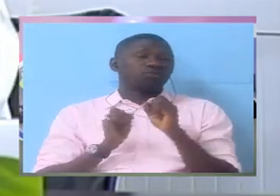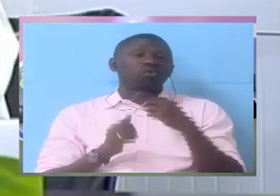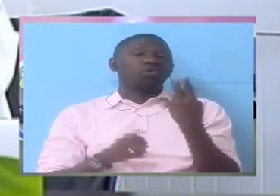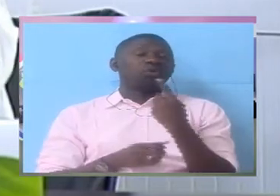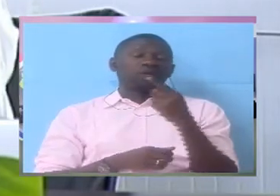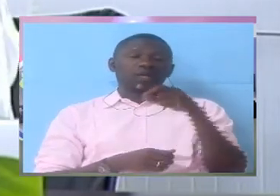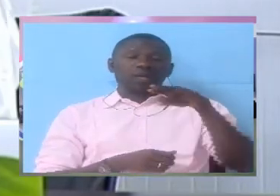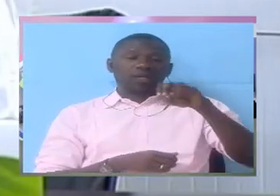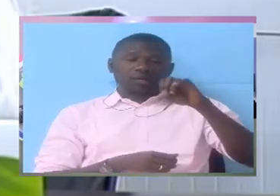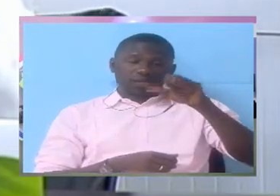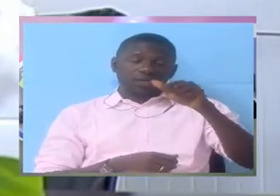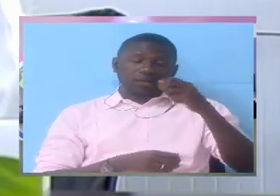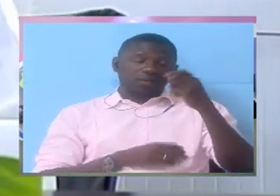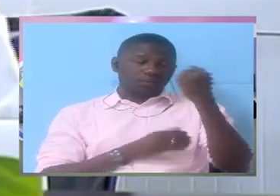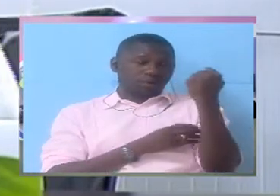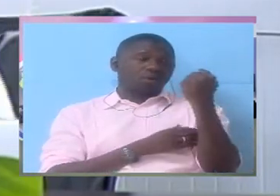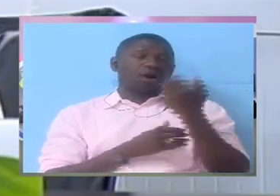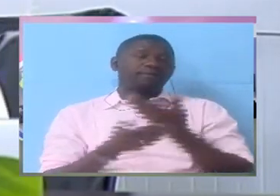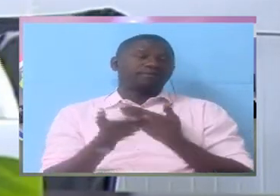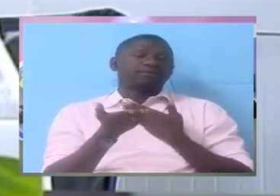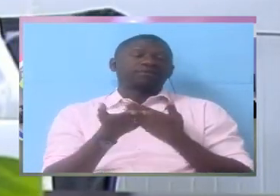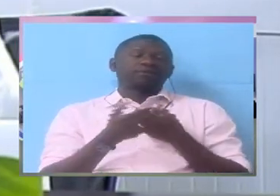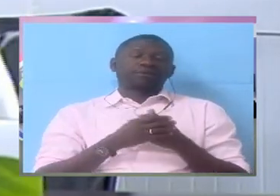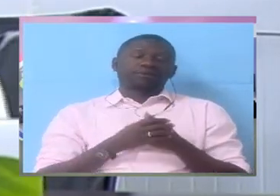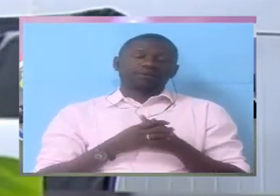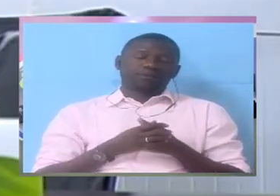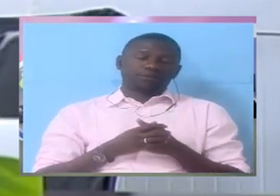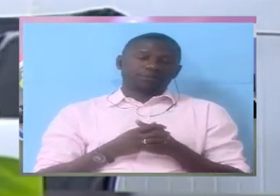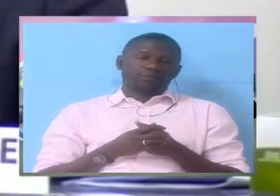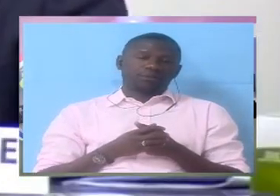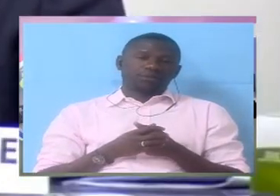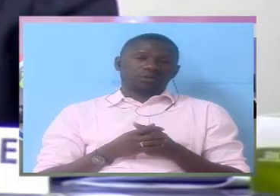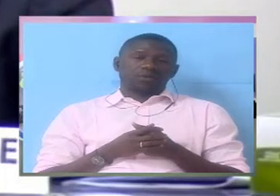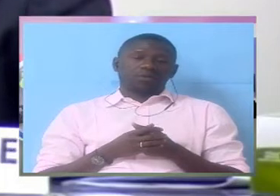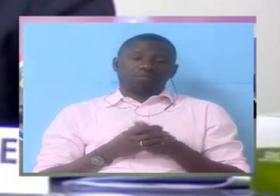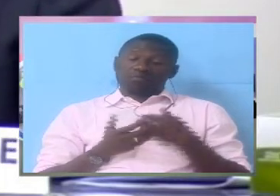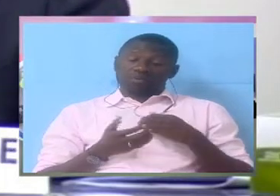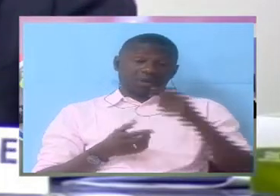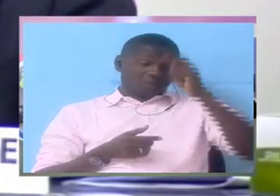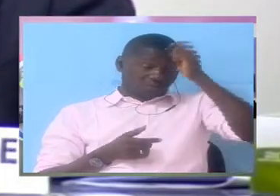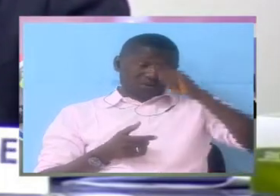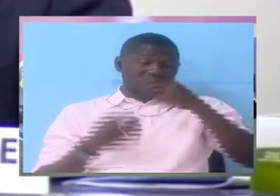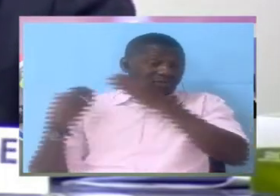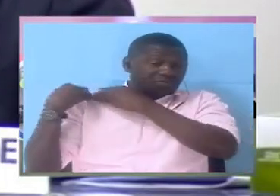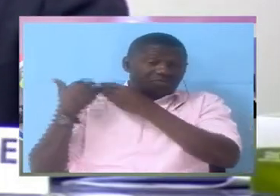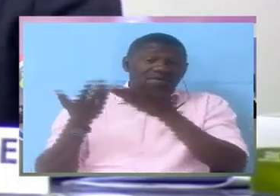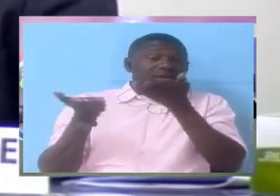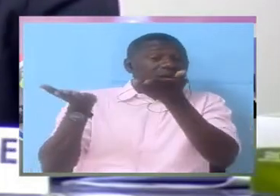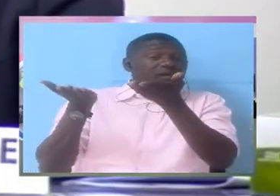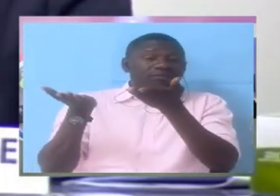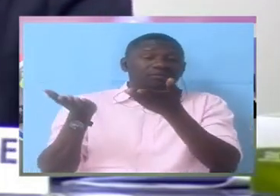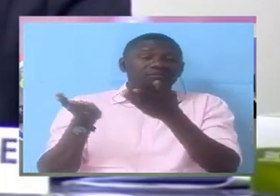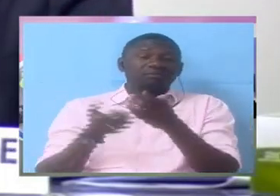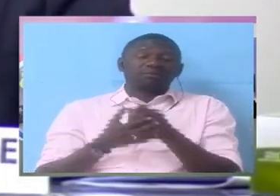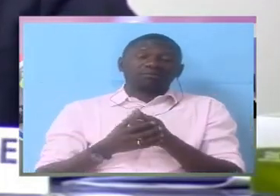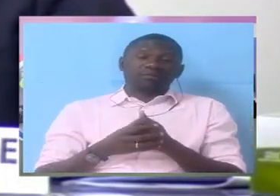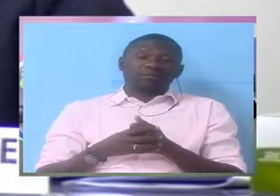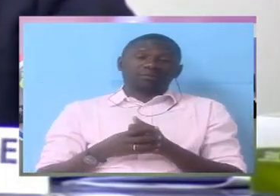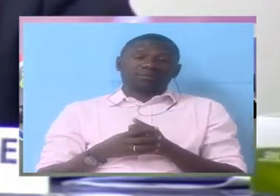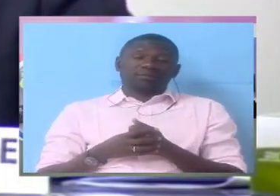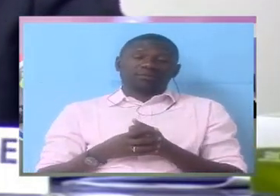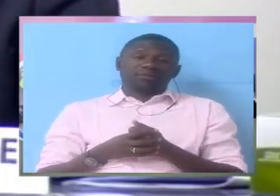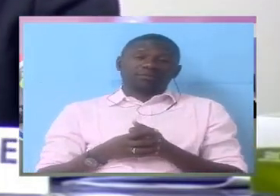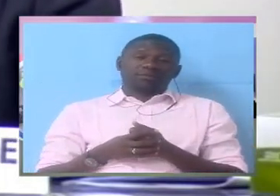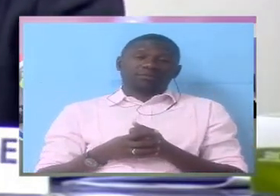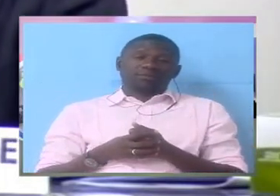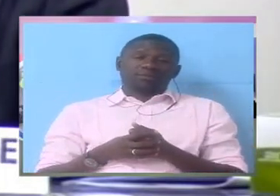But their case is their case. Bari ila kuomu itele la kuti. Membe bulokolo. Mr. Witness, it is becoming funny